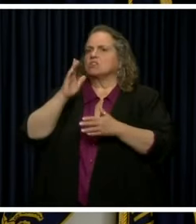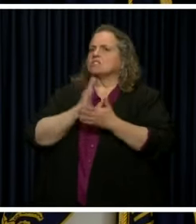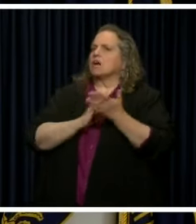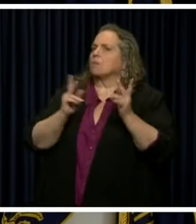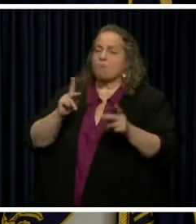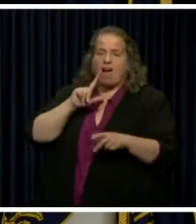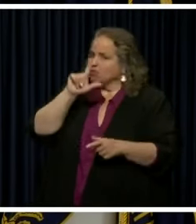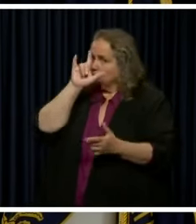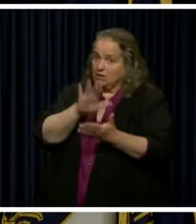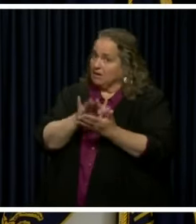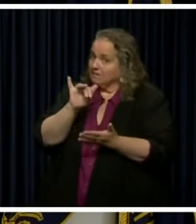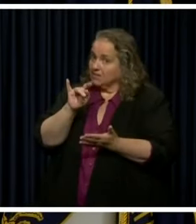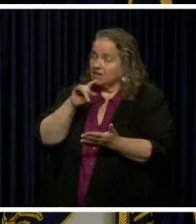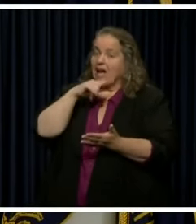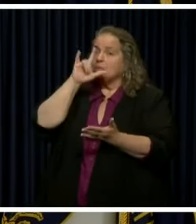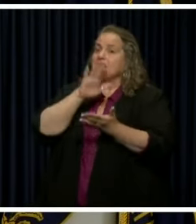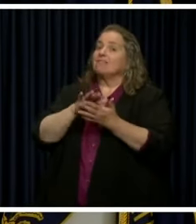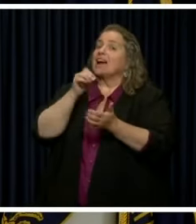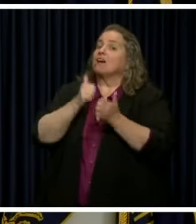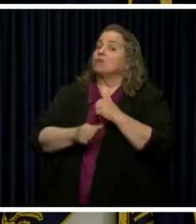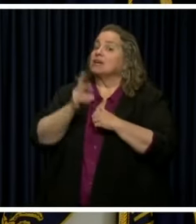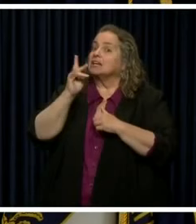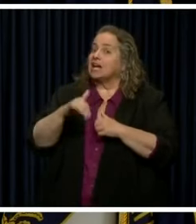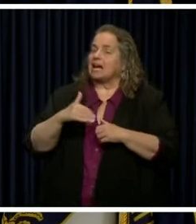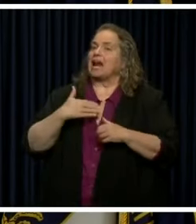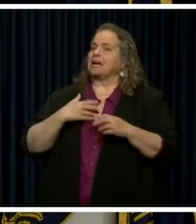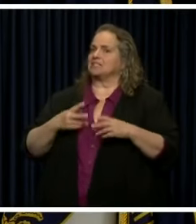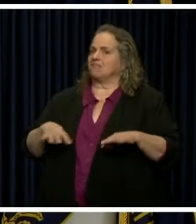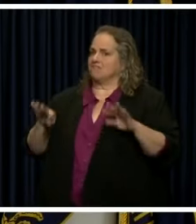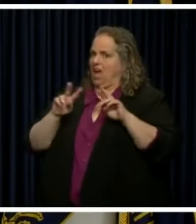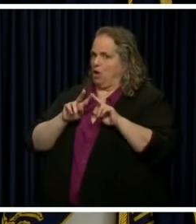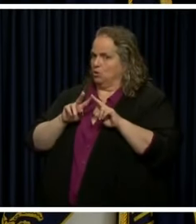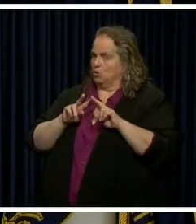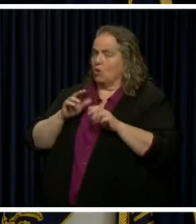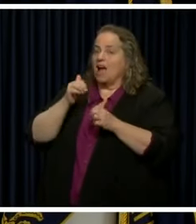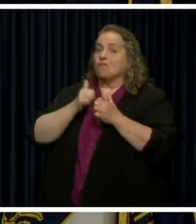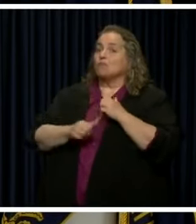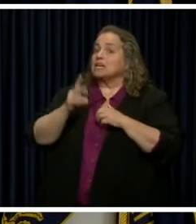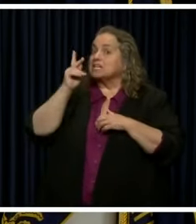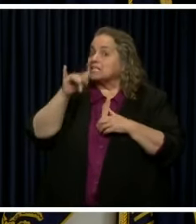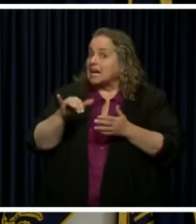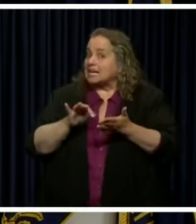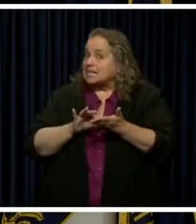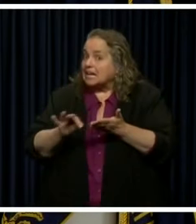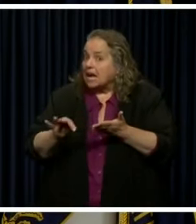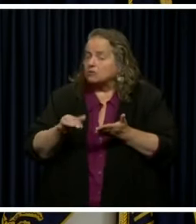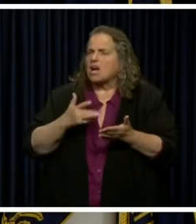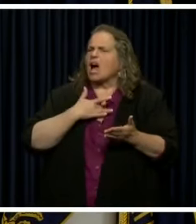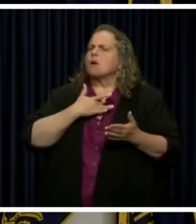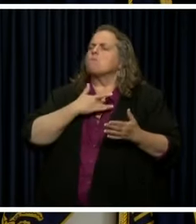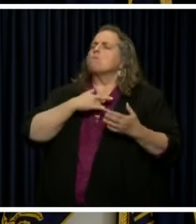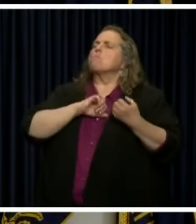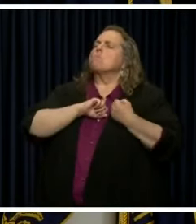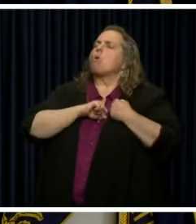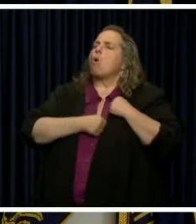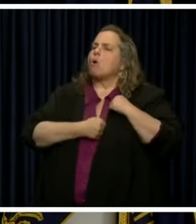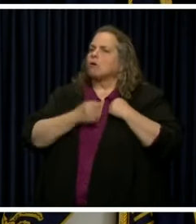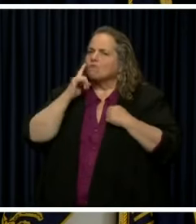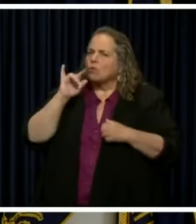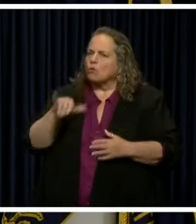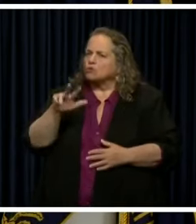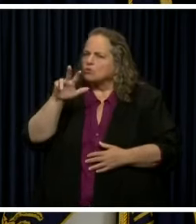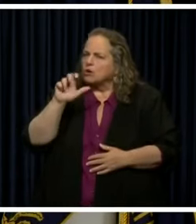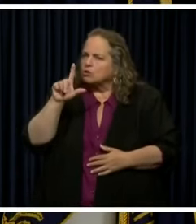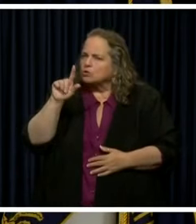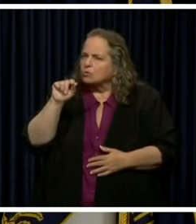don't believe that. I believe every Kentuckian has value. I believe every Kentuckian counts. I mourn for these 320